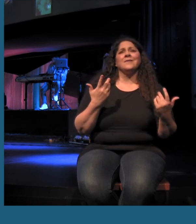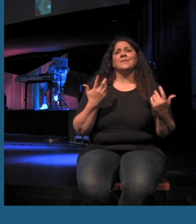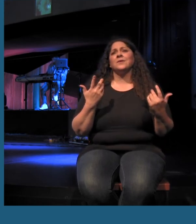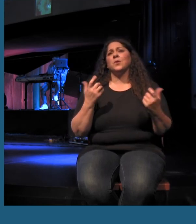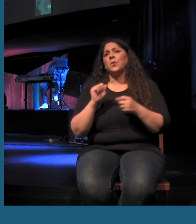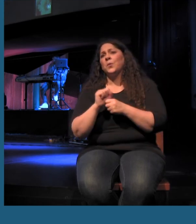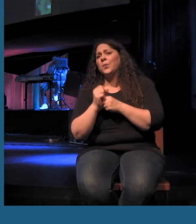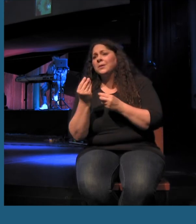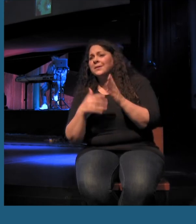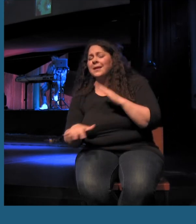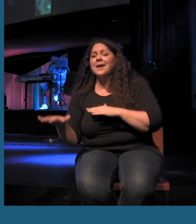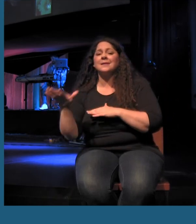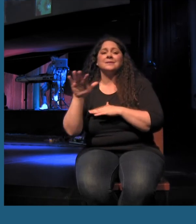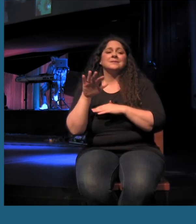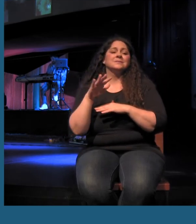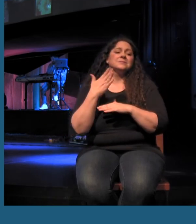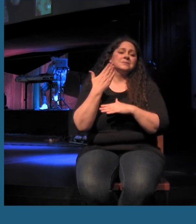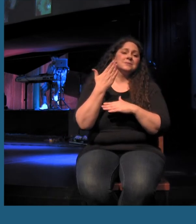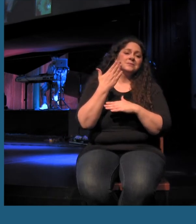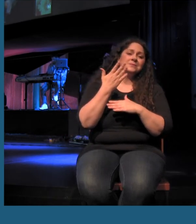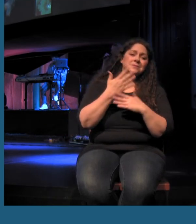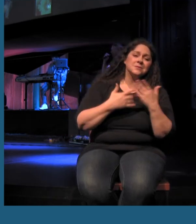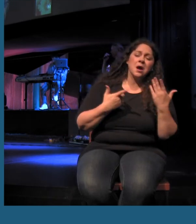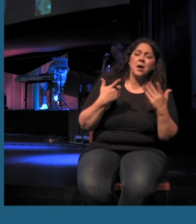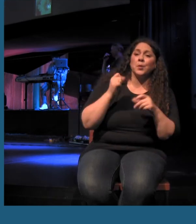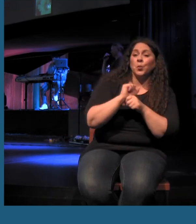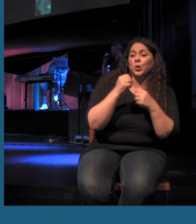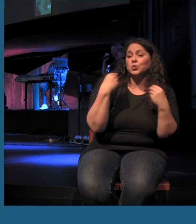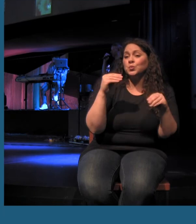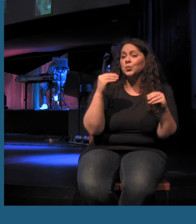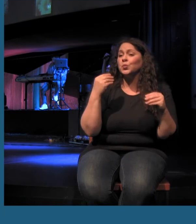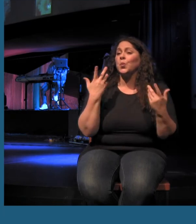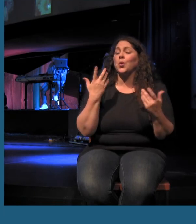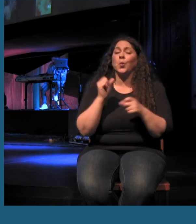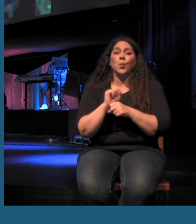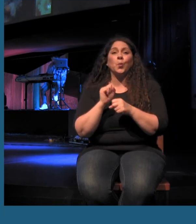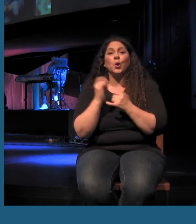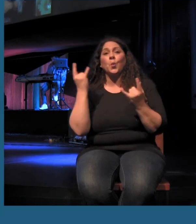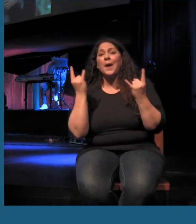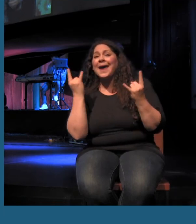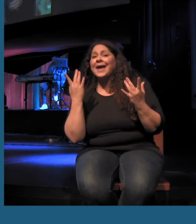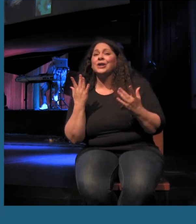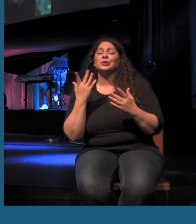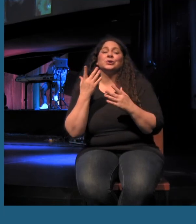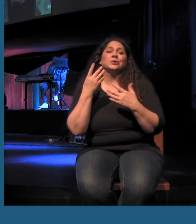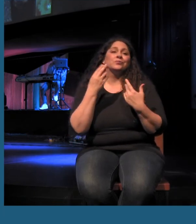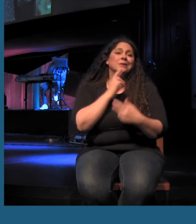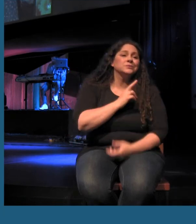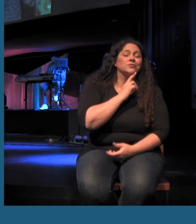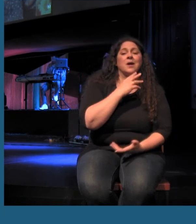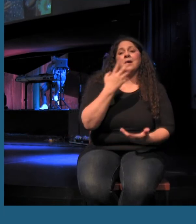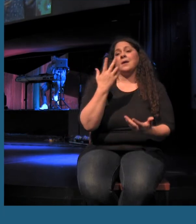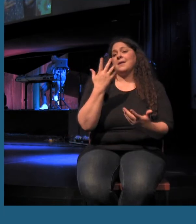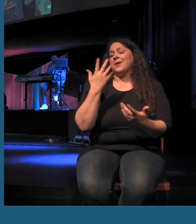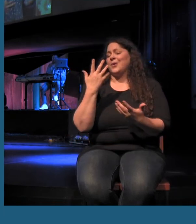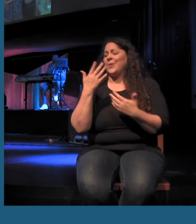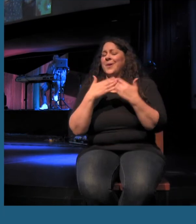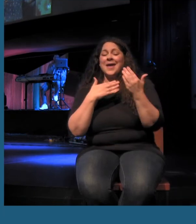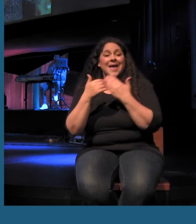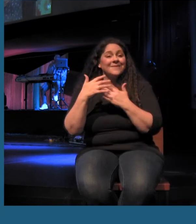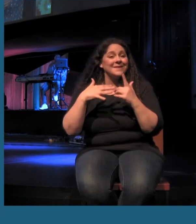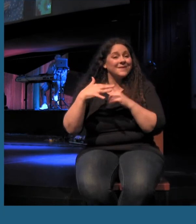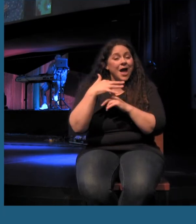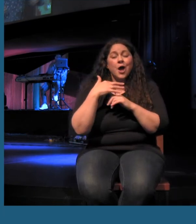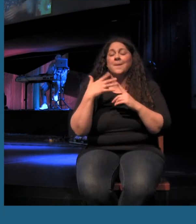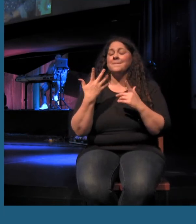landscapers. Some of you are called to be right where you are, to work in stores, to work in restaurants, to create environments